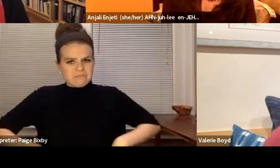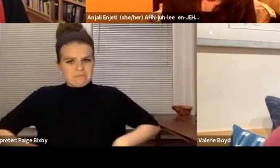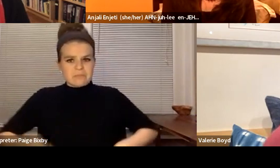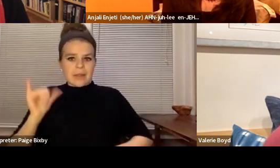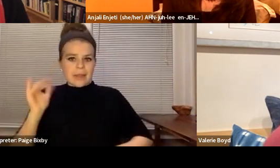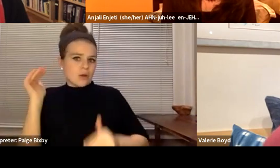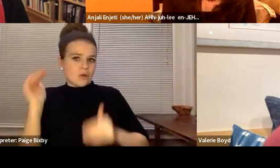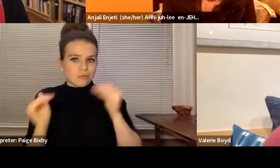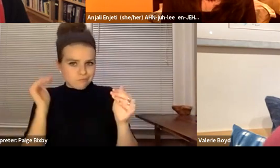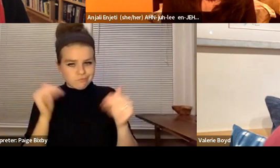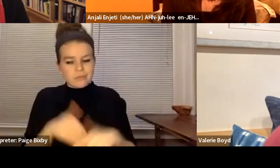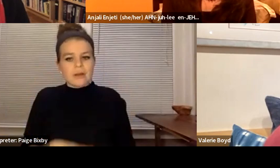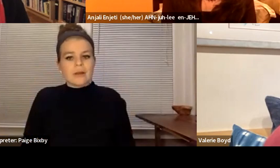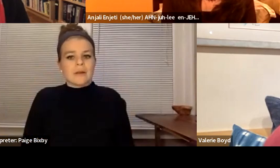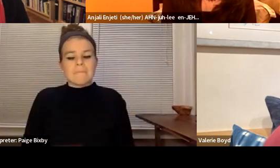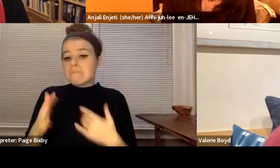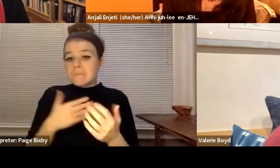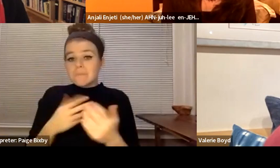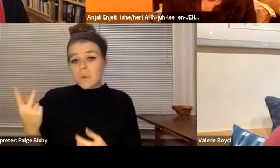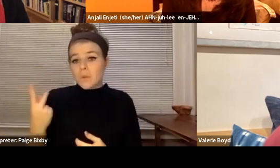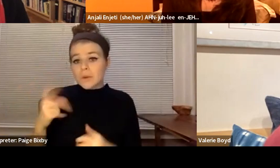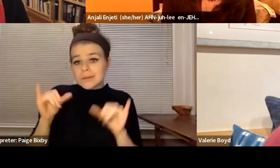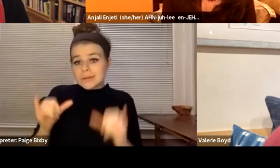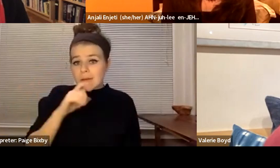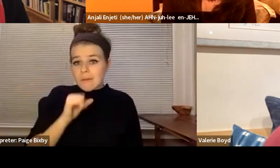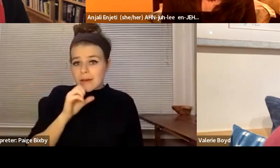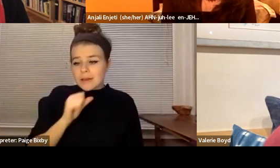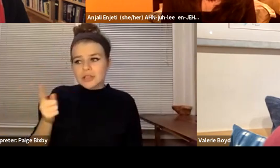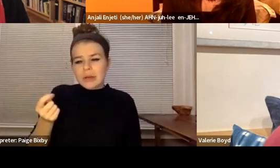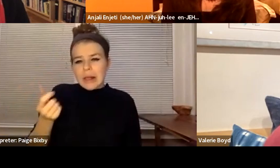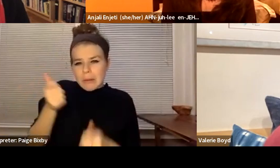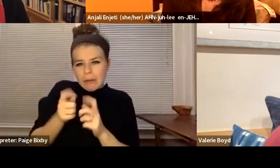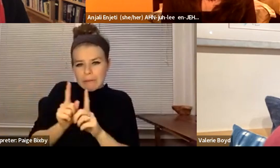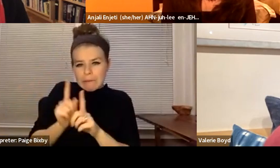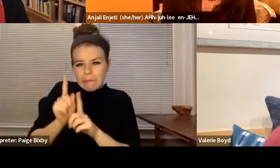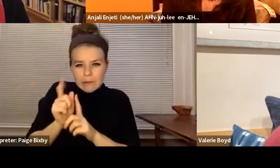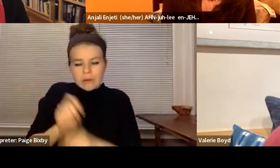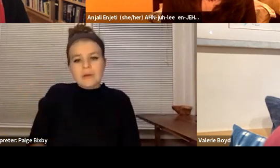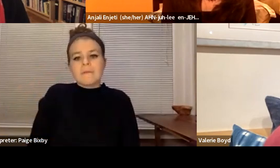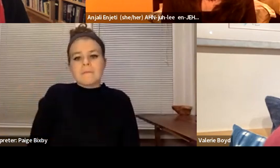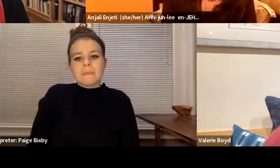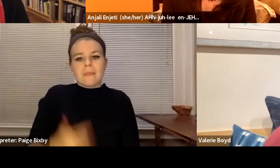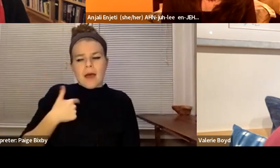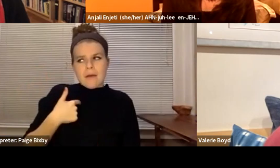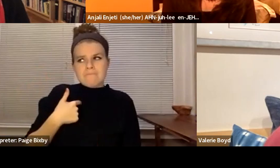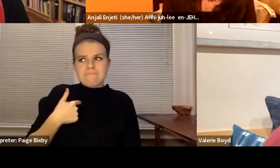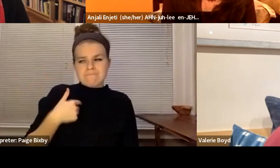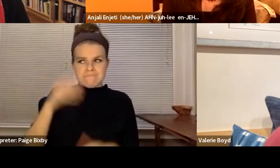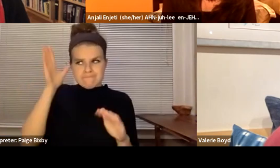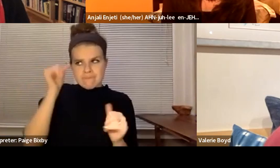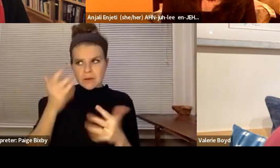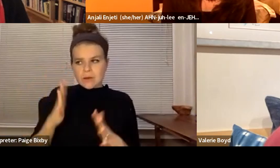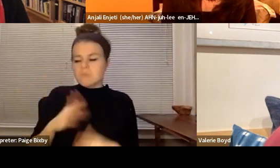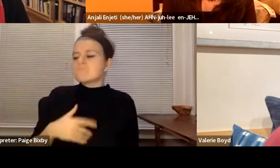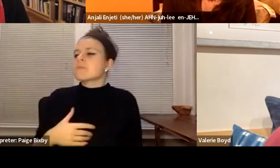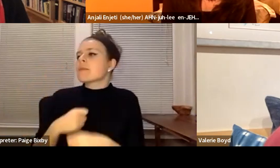folks did. Although we were the same age, Kathleen stood about an inch taller than me, and I was determined not to be bossed around. "Make